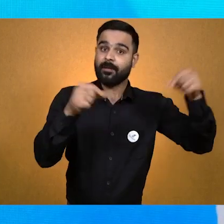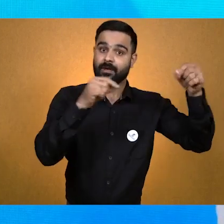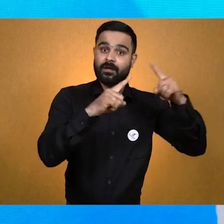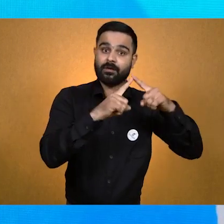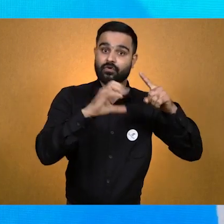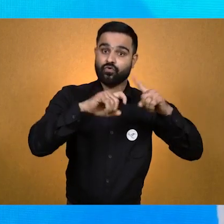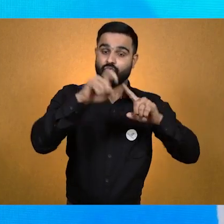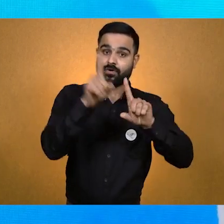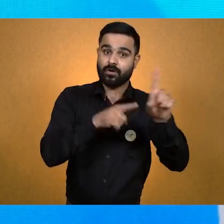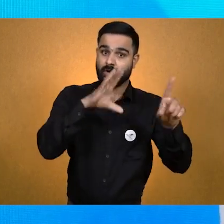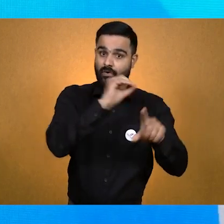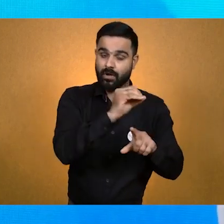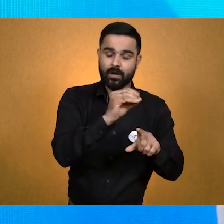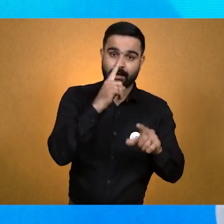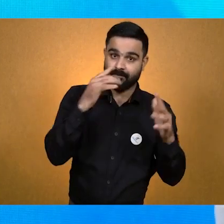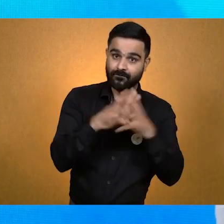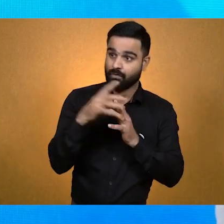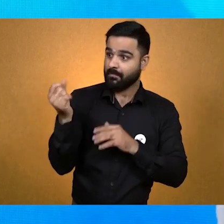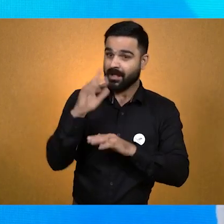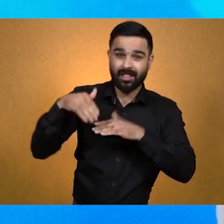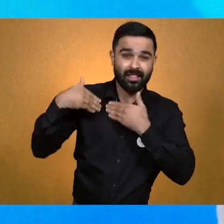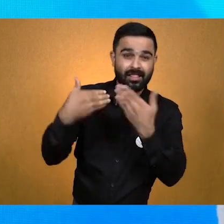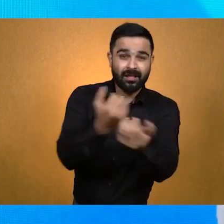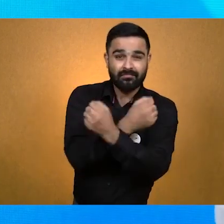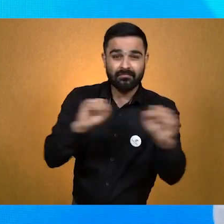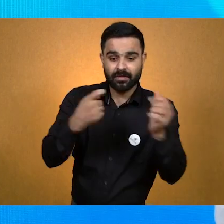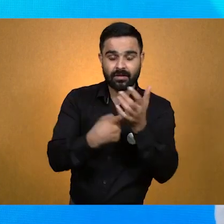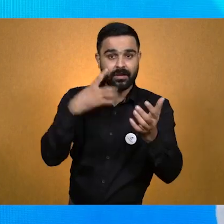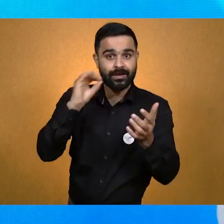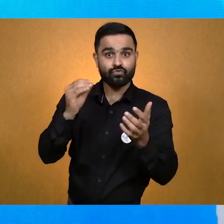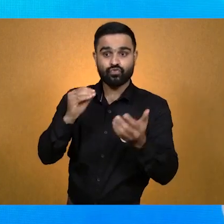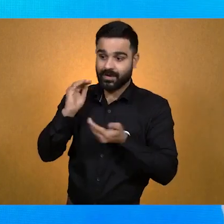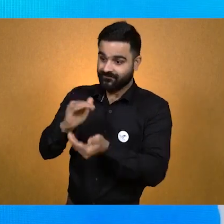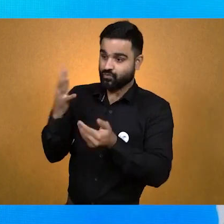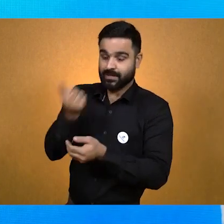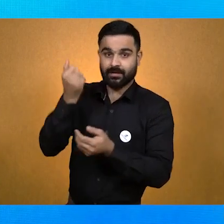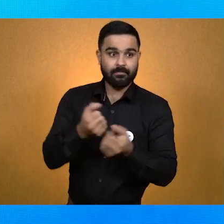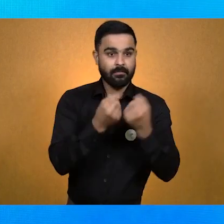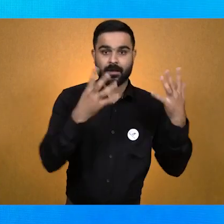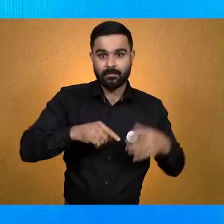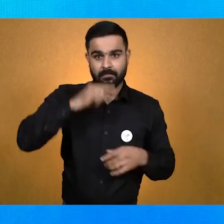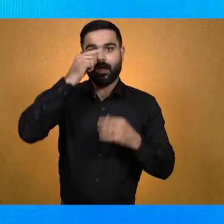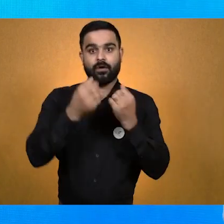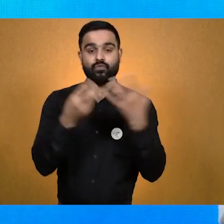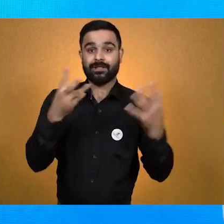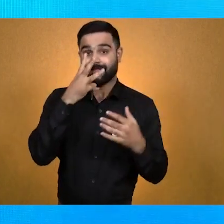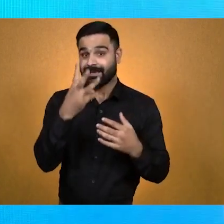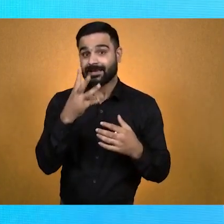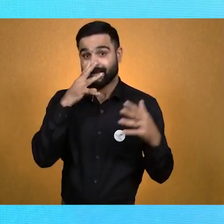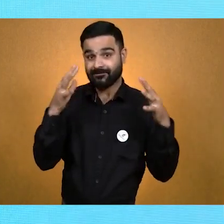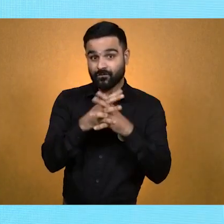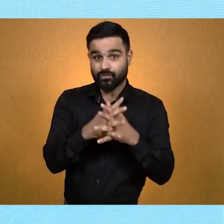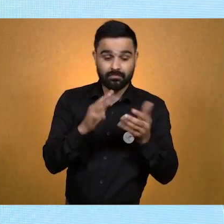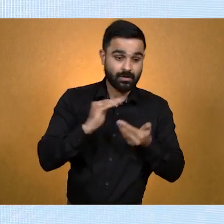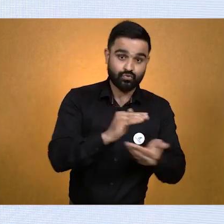one woman medal after so many years of independent India in Rio, which was mine. Now we are so proud to say that 3 female medals were